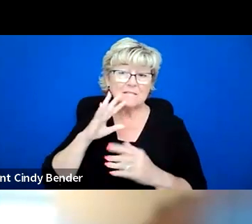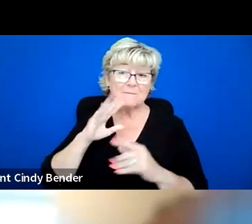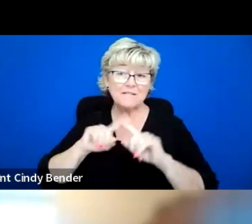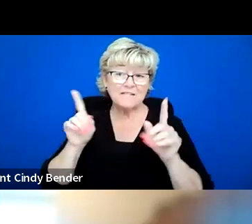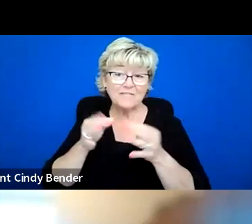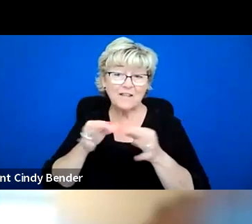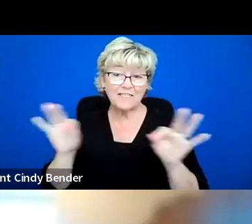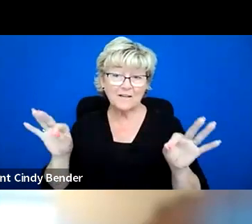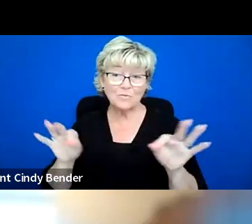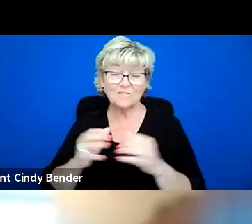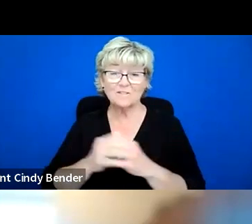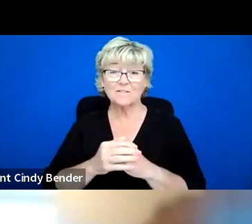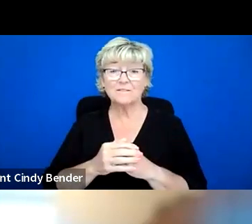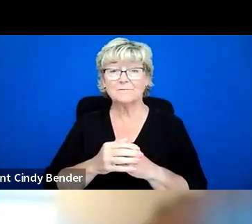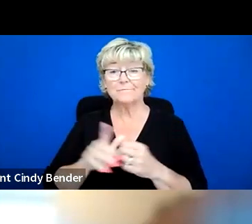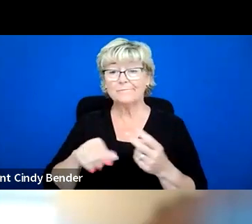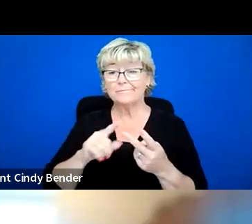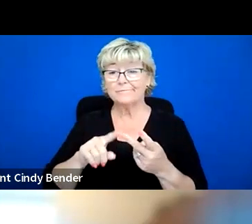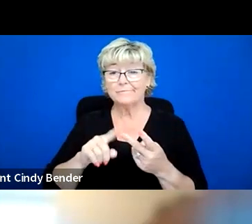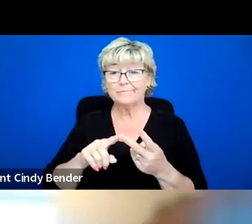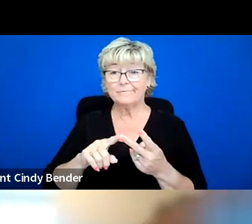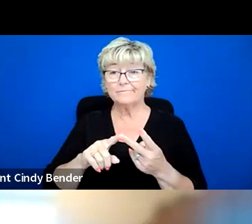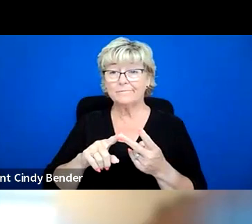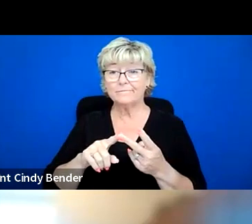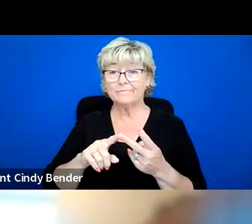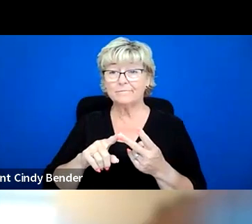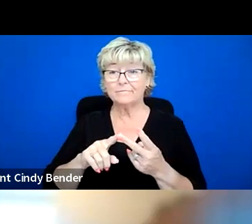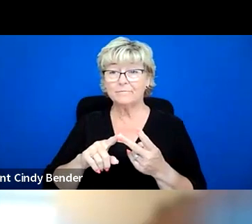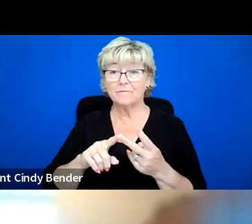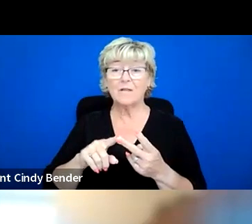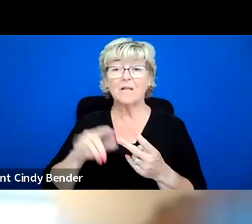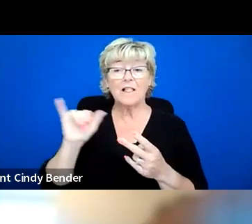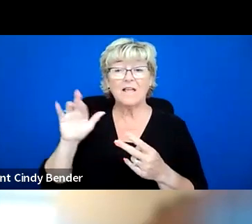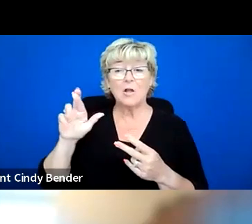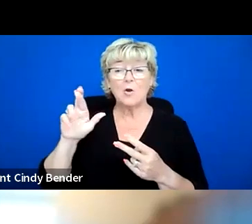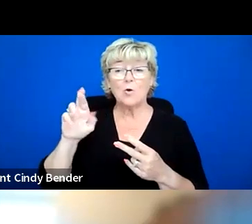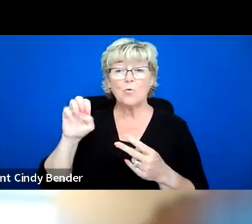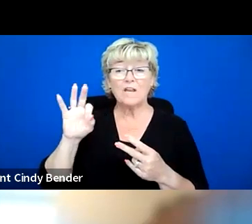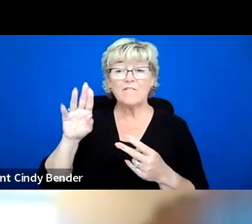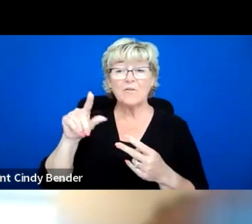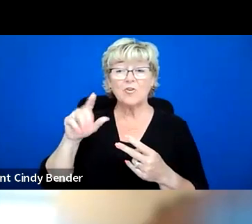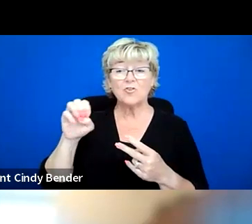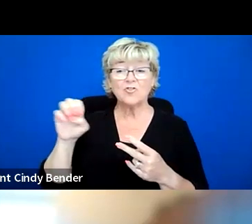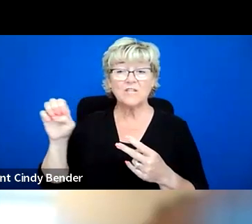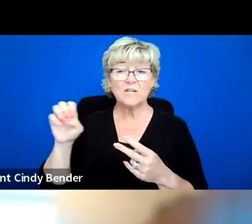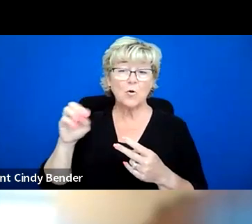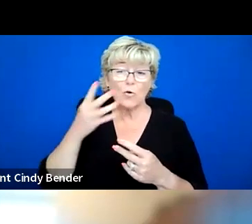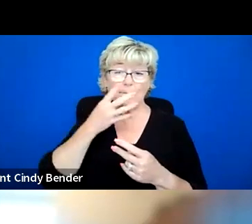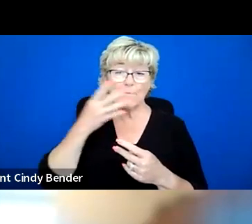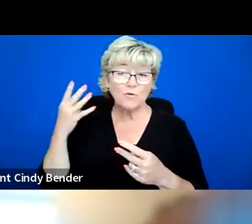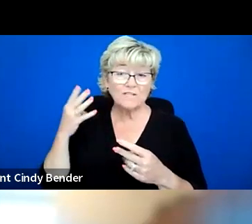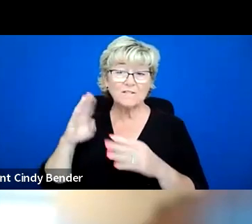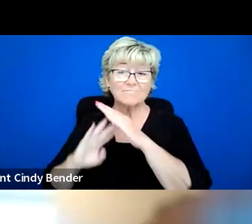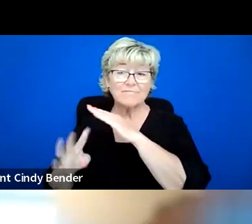language, may like refugee populations, immigrant populations, getting